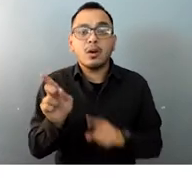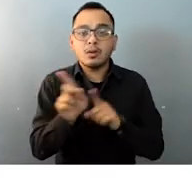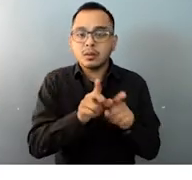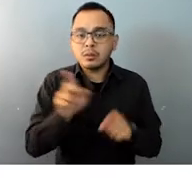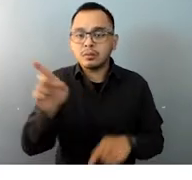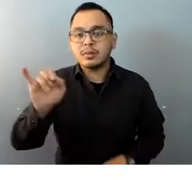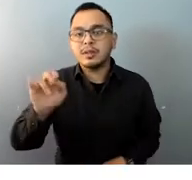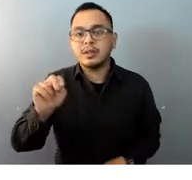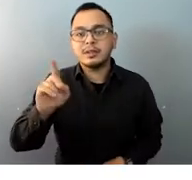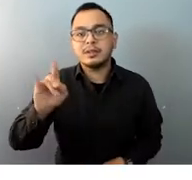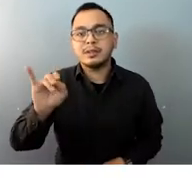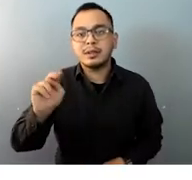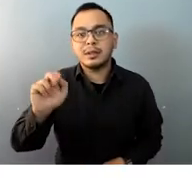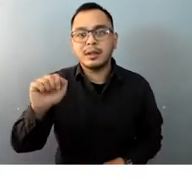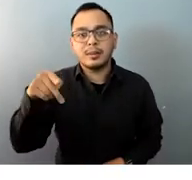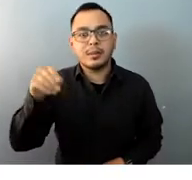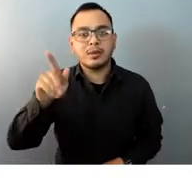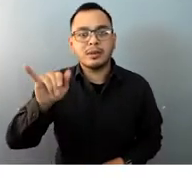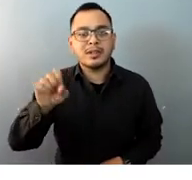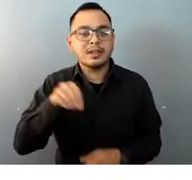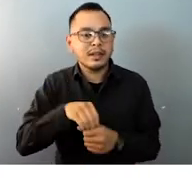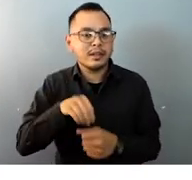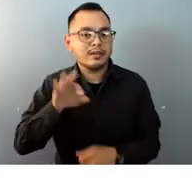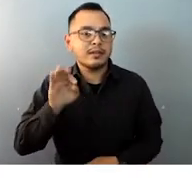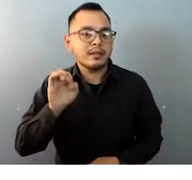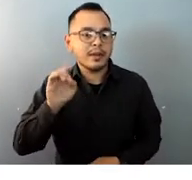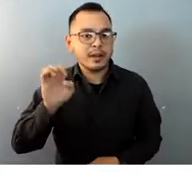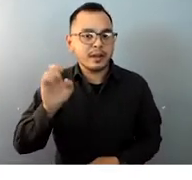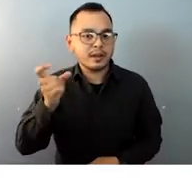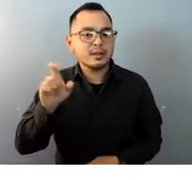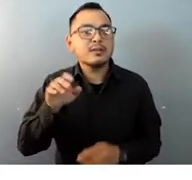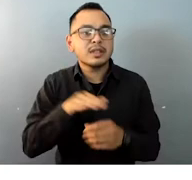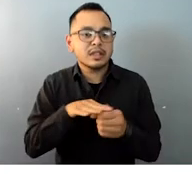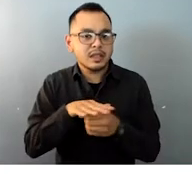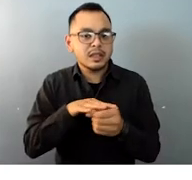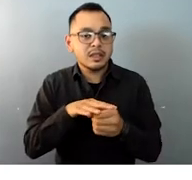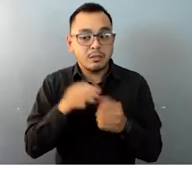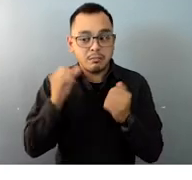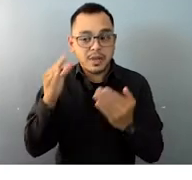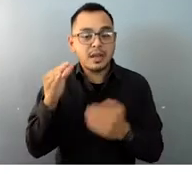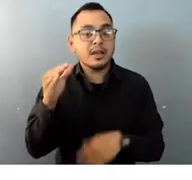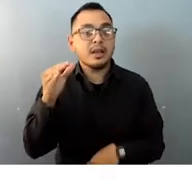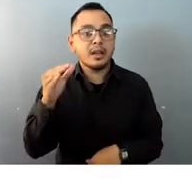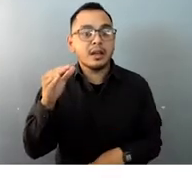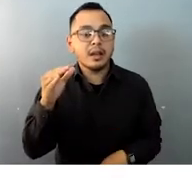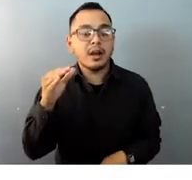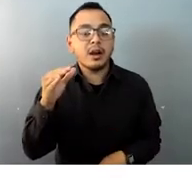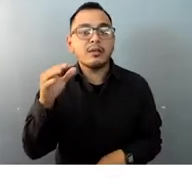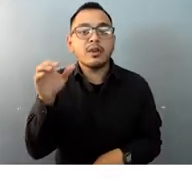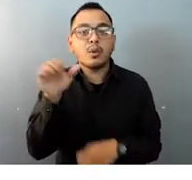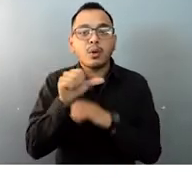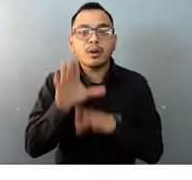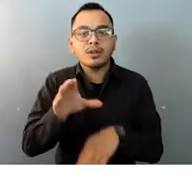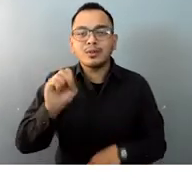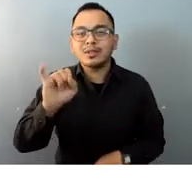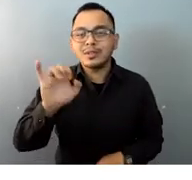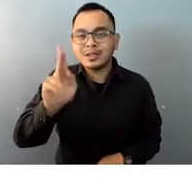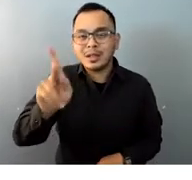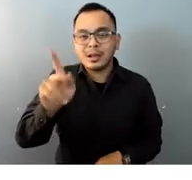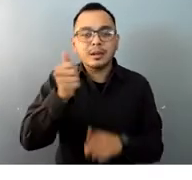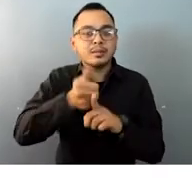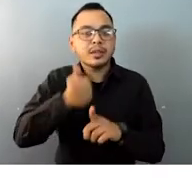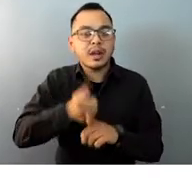Atlanta. There were also shootings in Indianapolis, in a FedEx facility where the majority of employees were